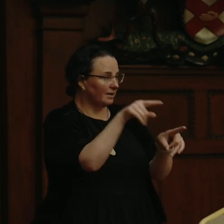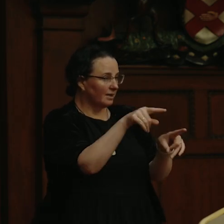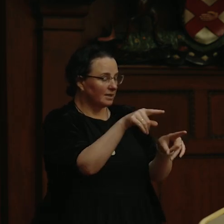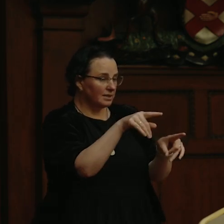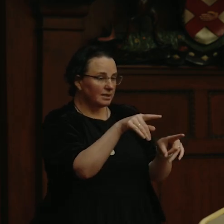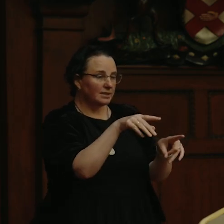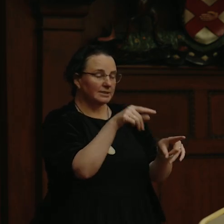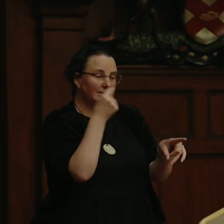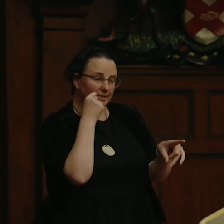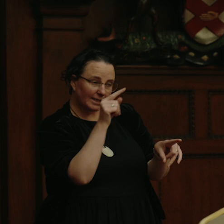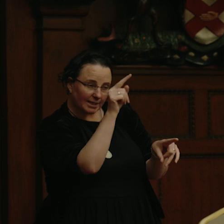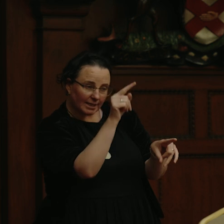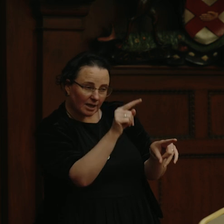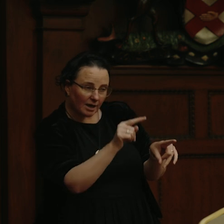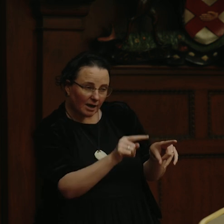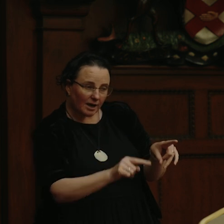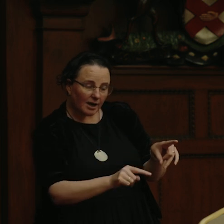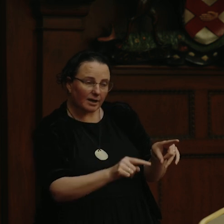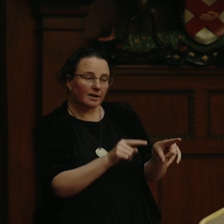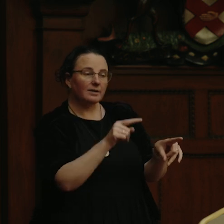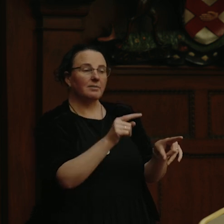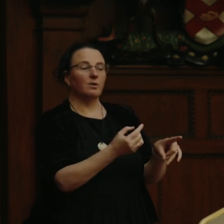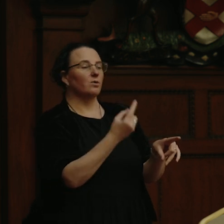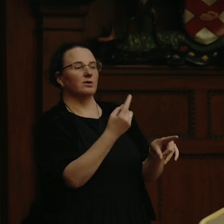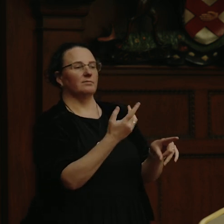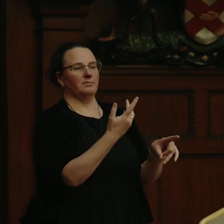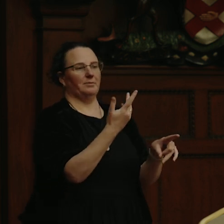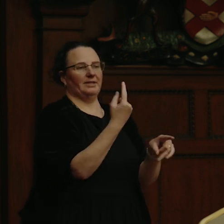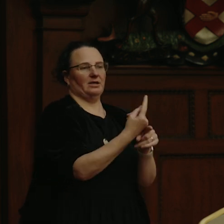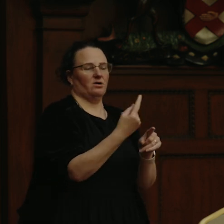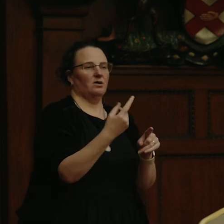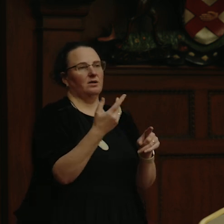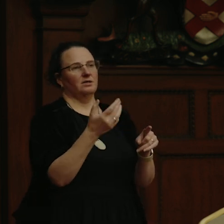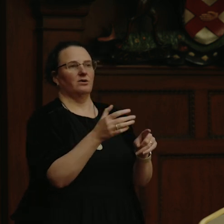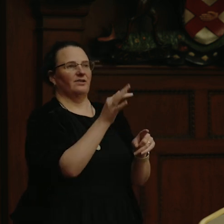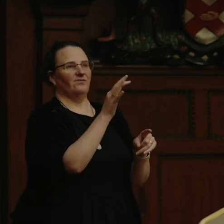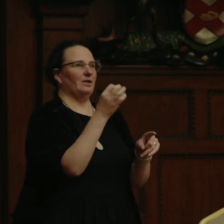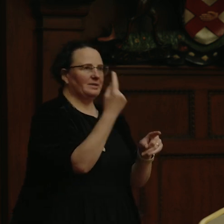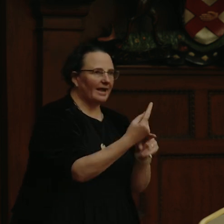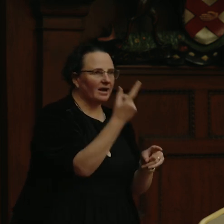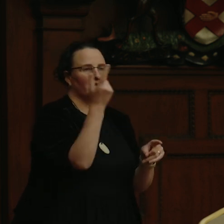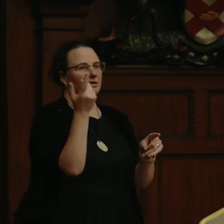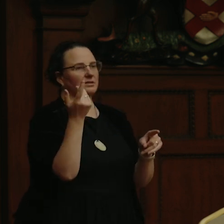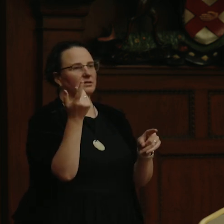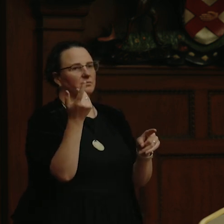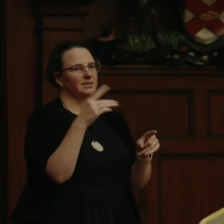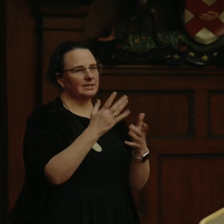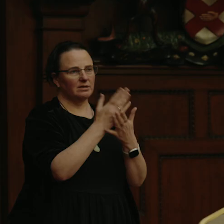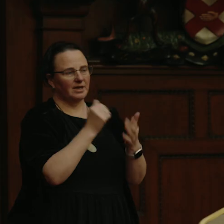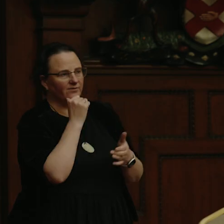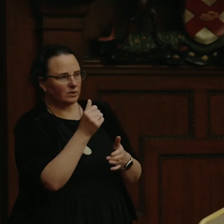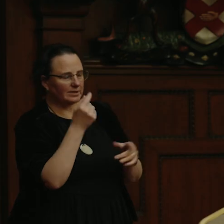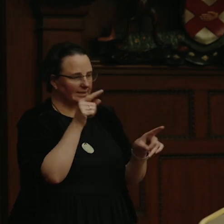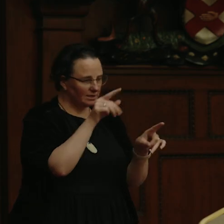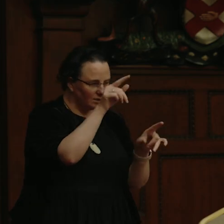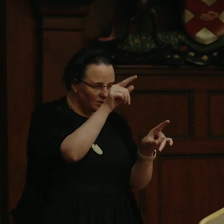High-Low Care, but the High-Low Intense isn't, so it's, or the Thelos is, but the Thelo Night isn't,